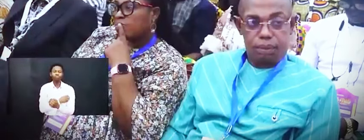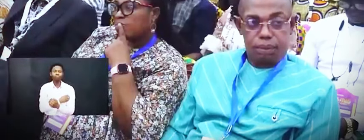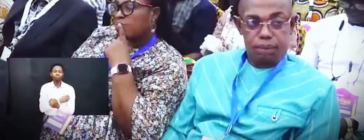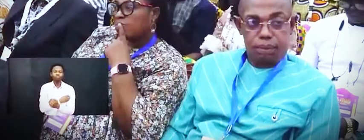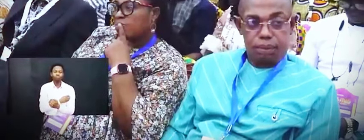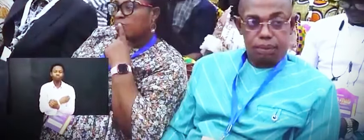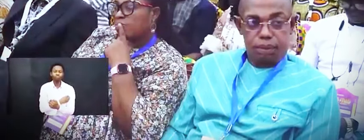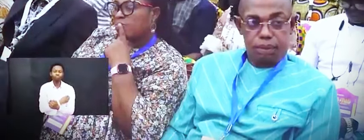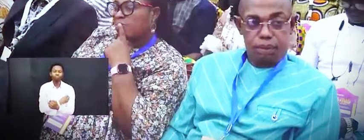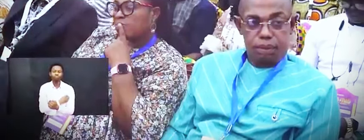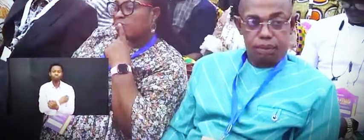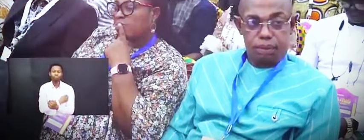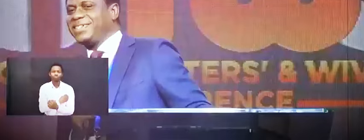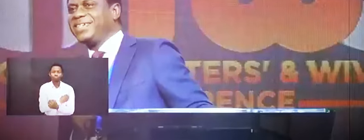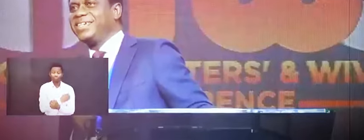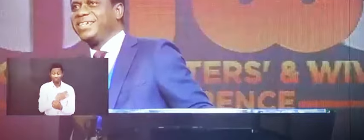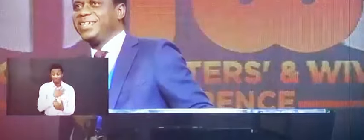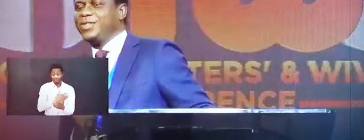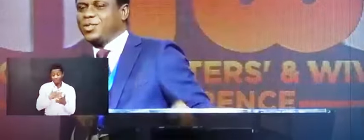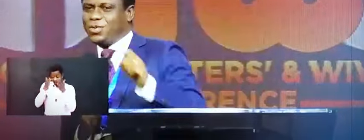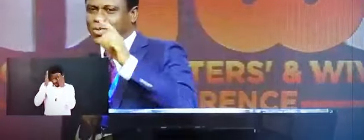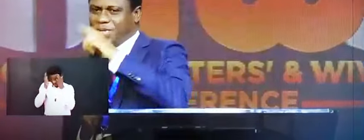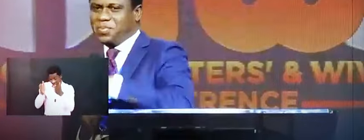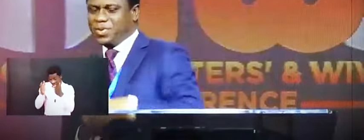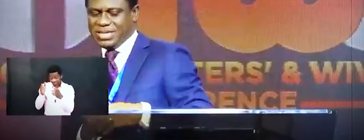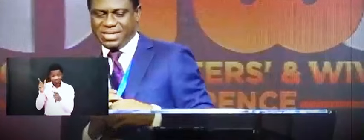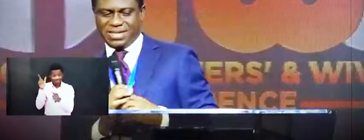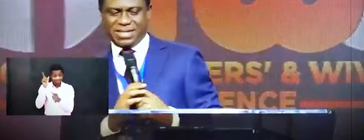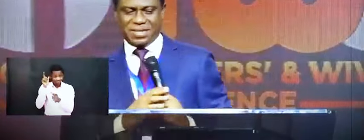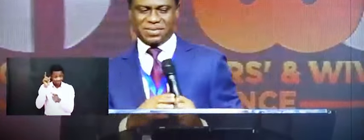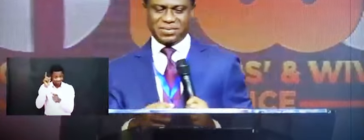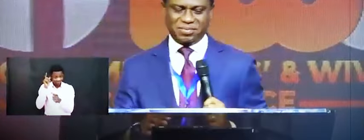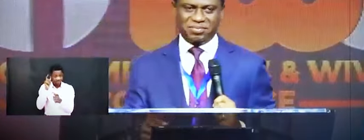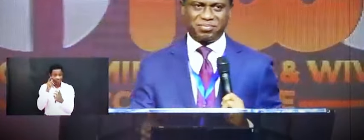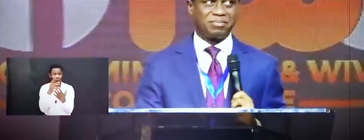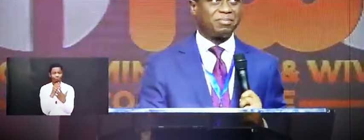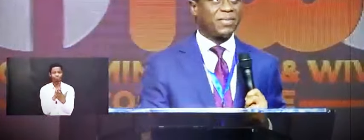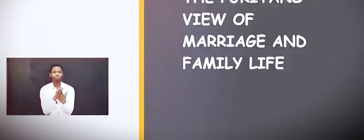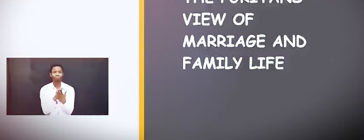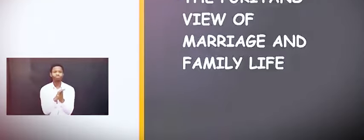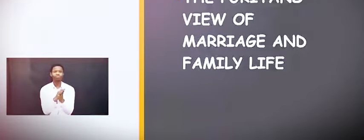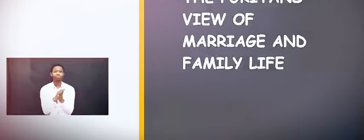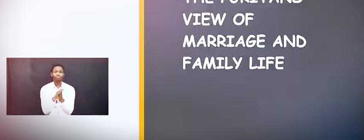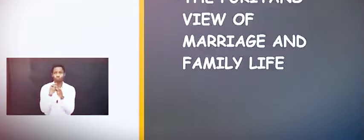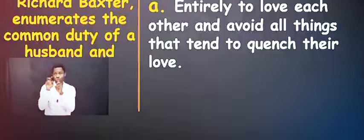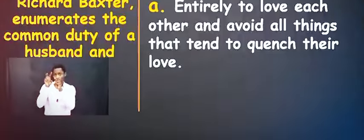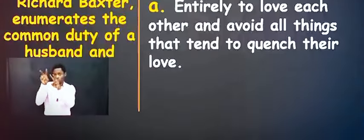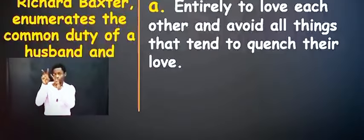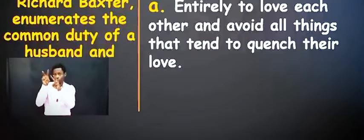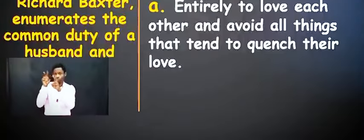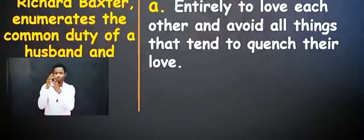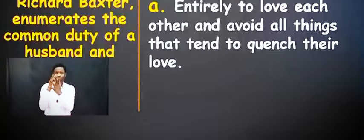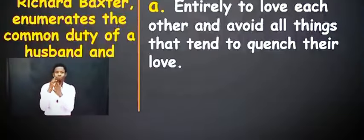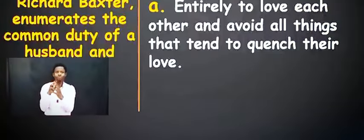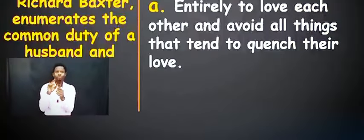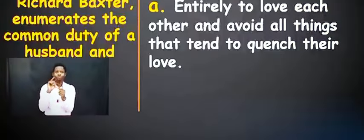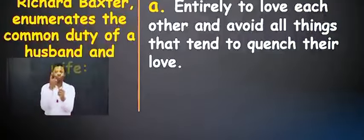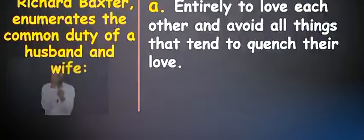want us to pay attention to the projection now. Number one,